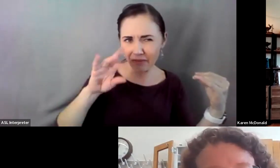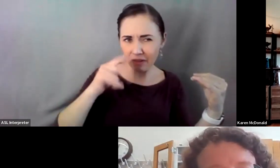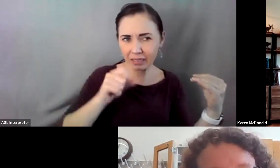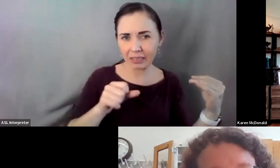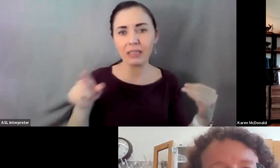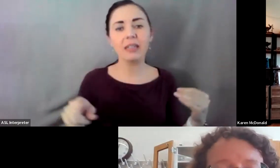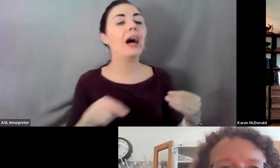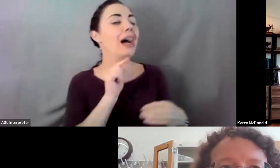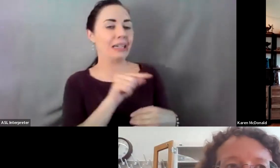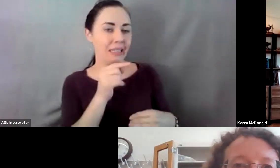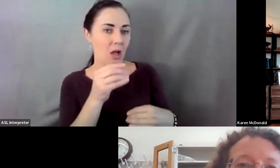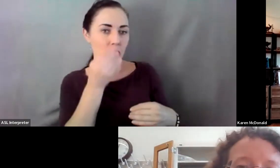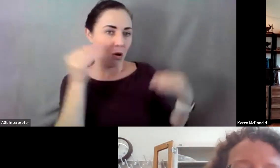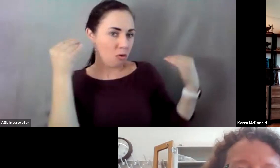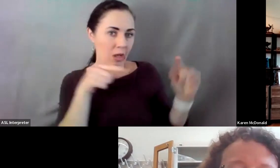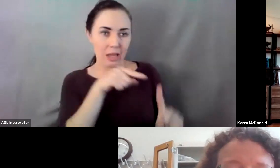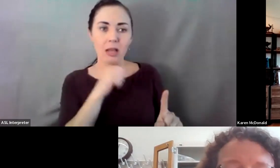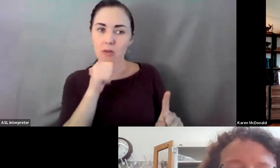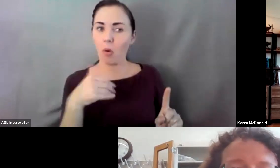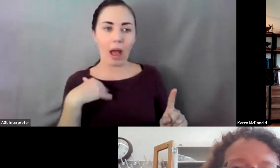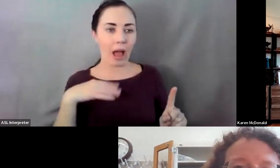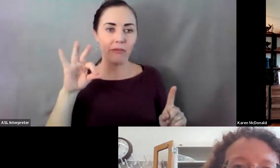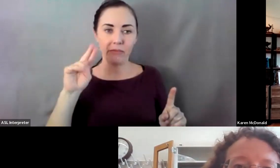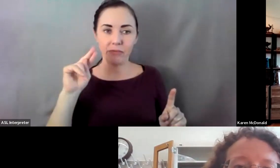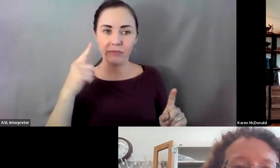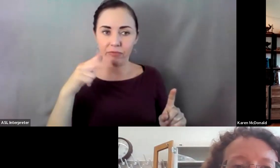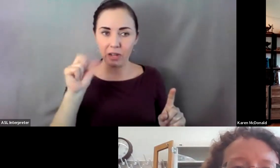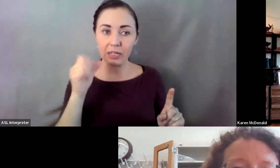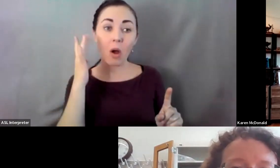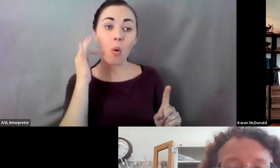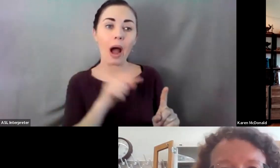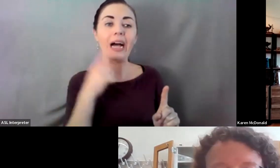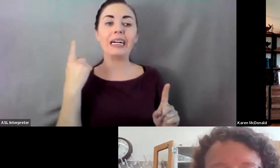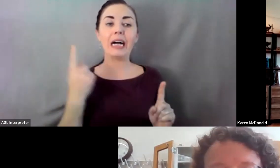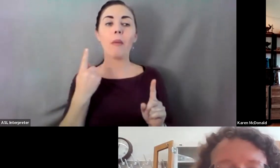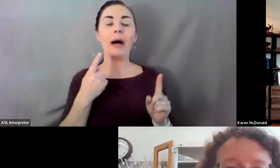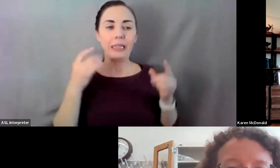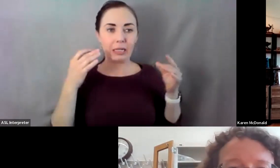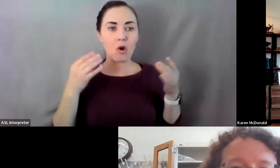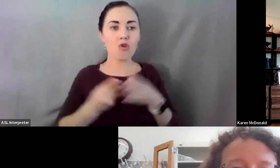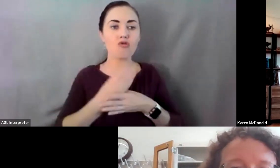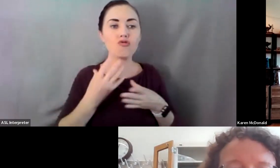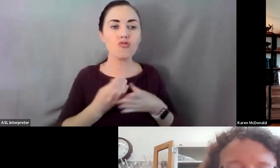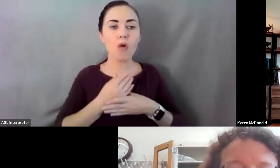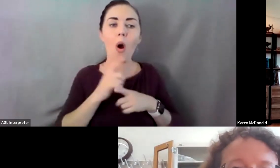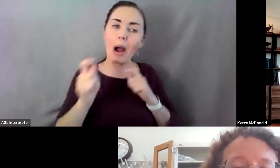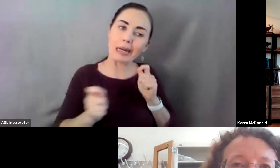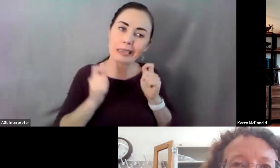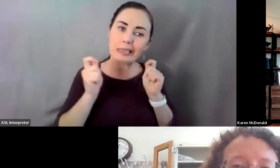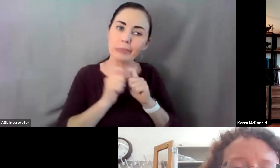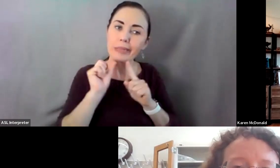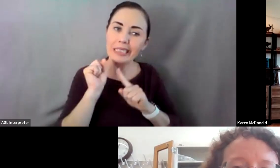have fungus. And the only reason they don't have fungus is because somebody grew them in the lab under very special